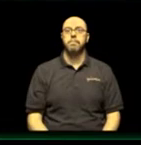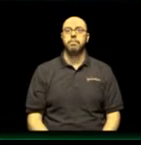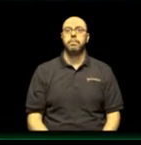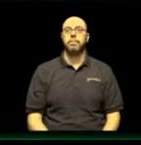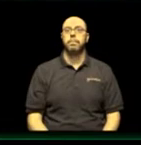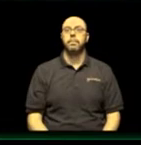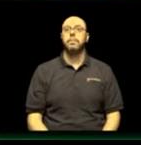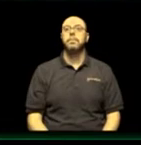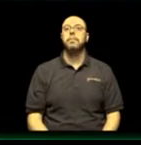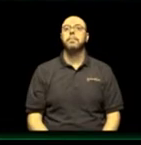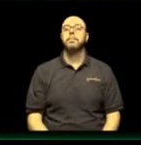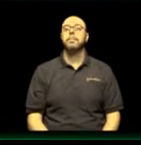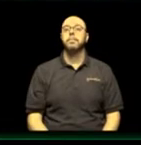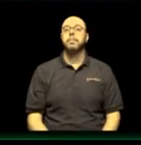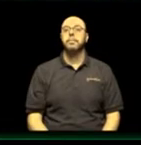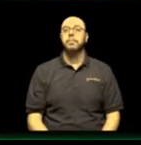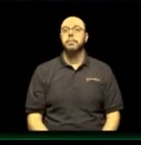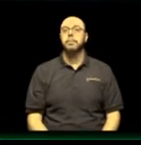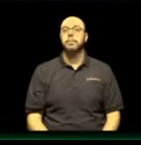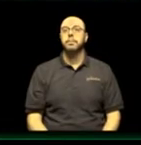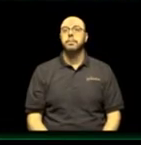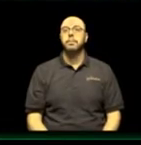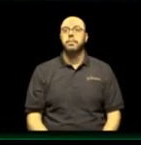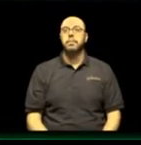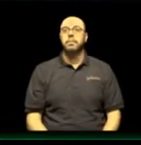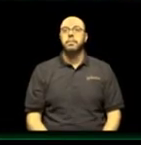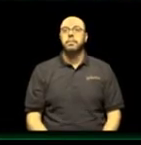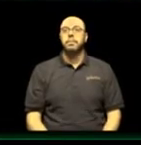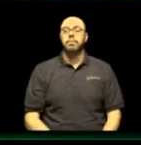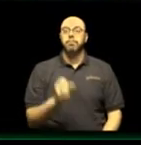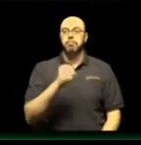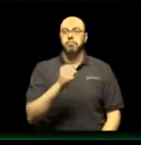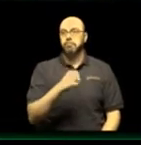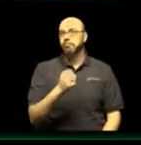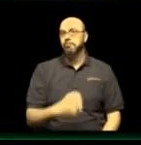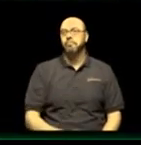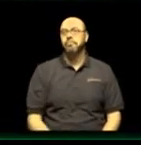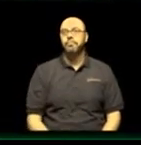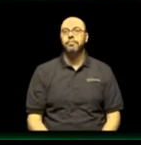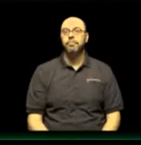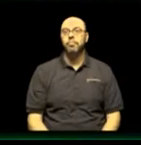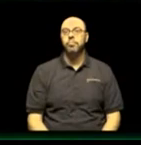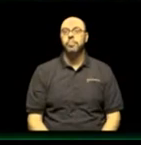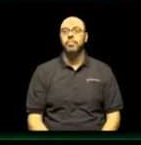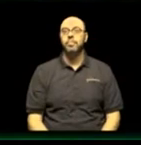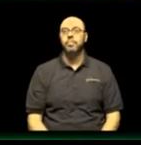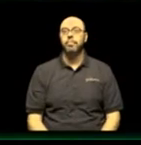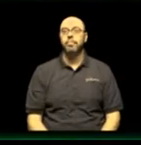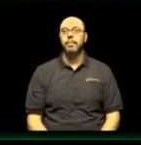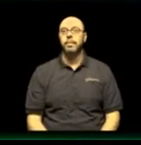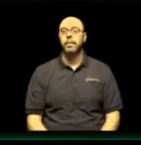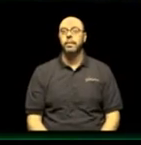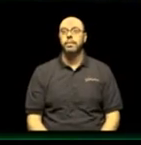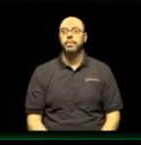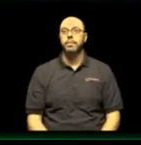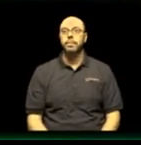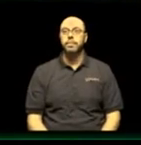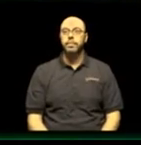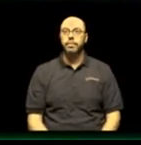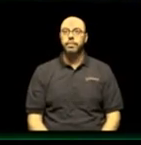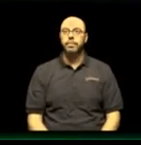so supportive of you, and obviously they've gotten past the deafness